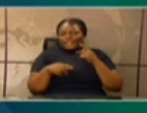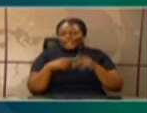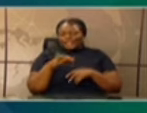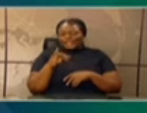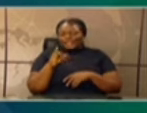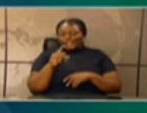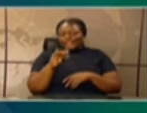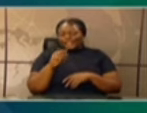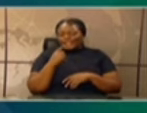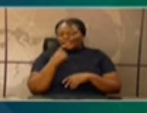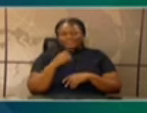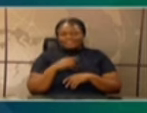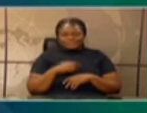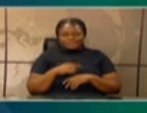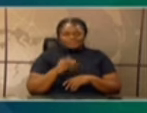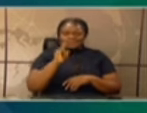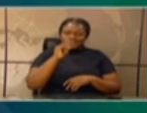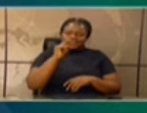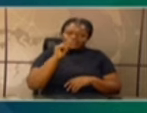come as a bank line.